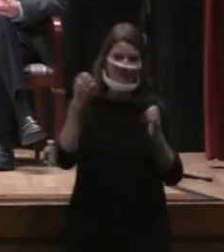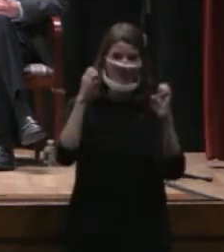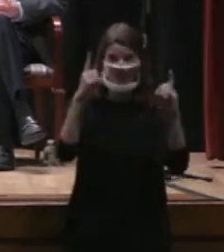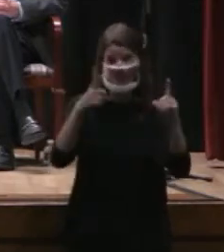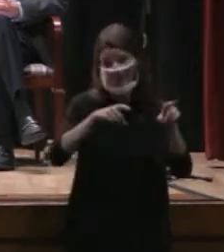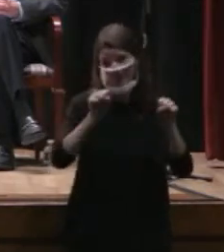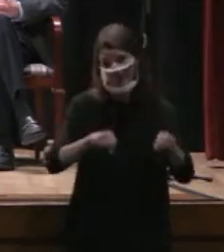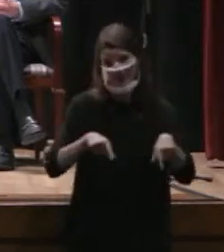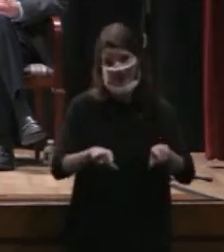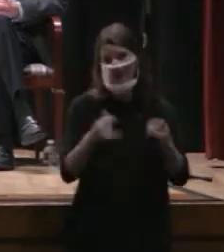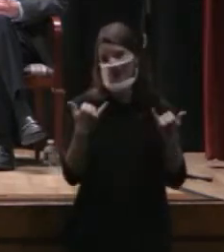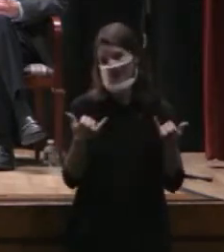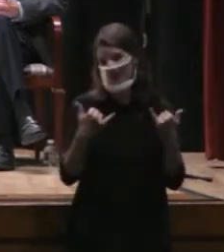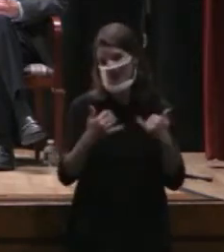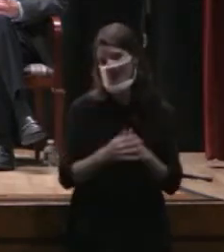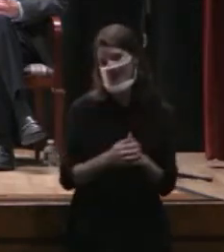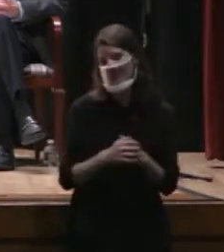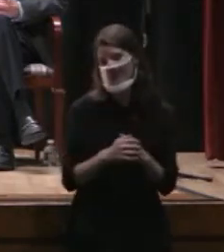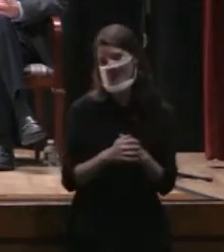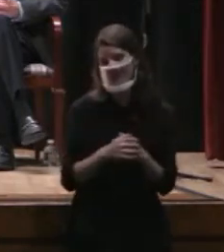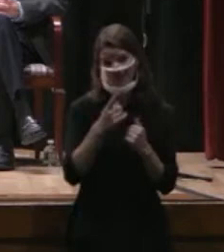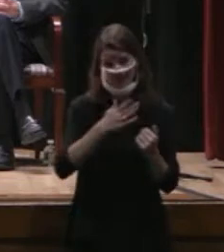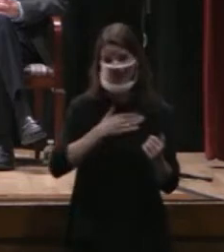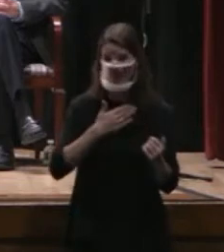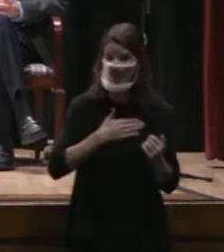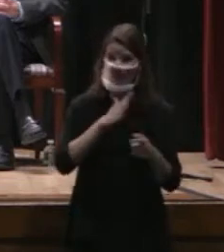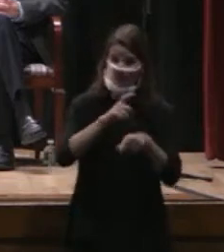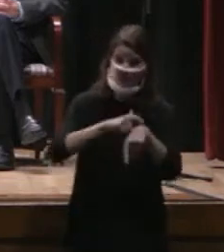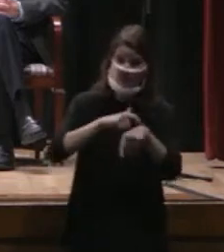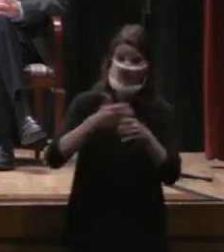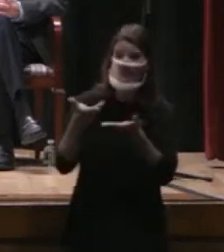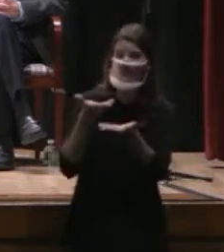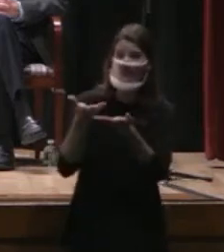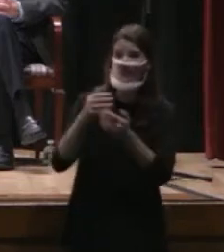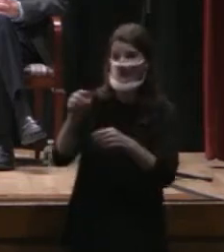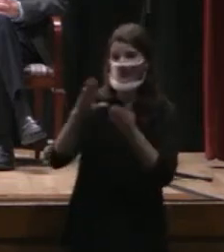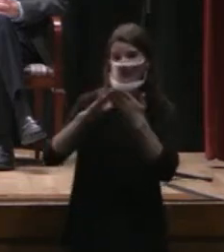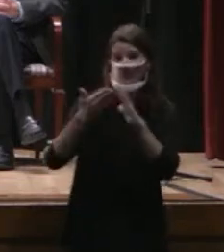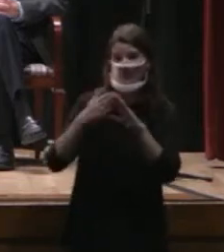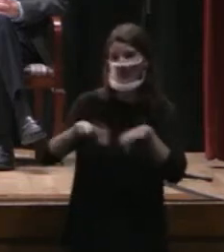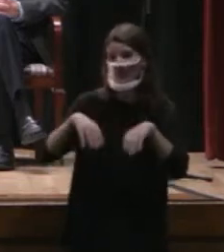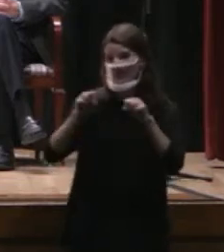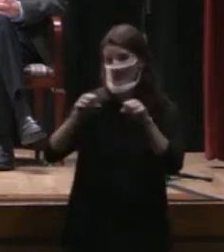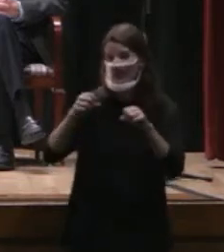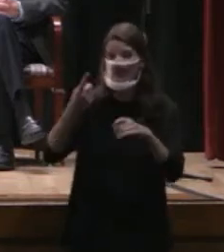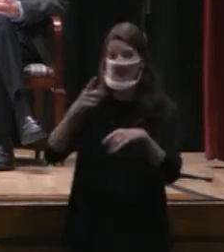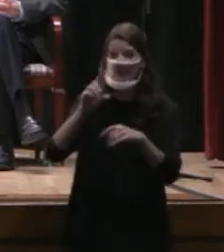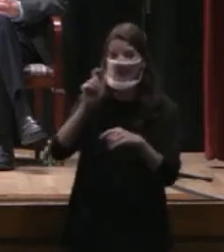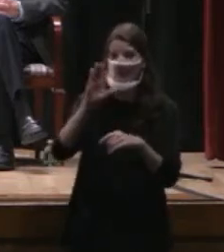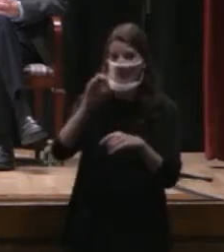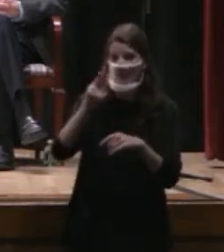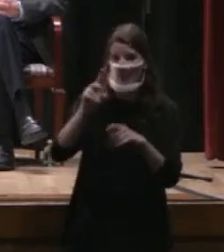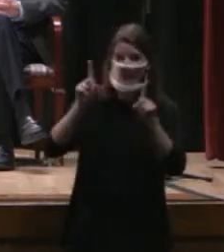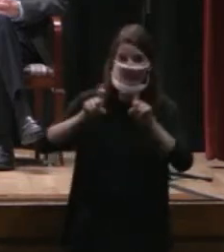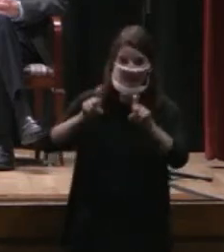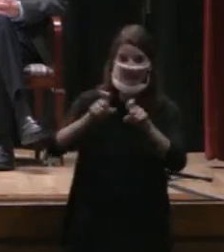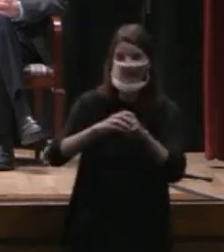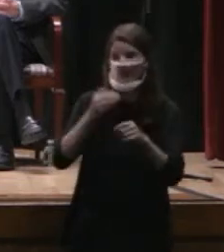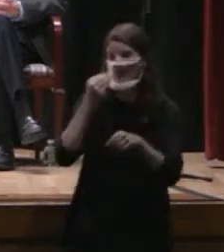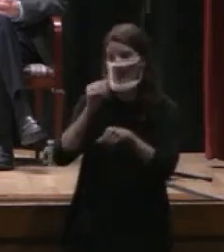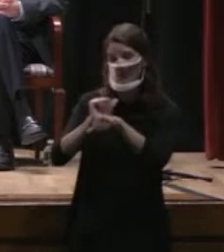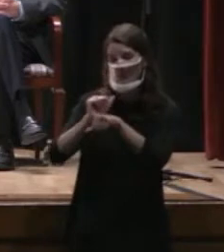possible. They also volunteered their time in the community doing COVID testing, working at food banks, and much